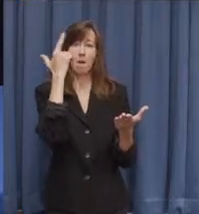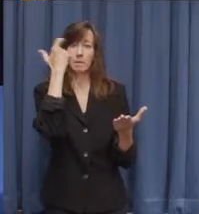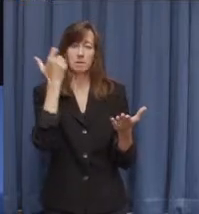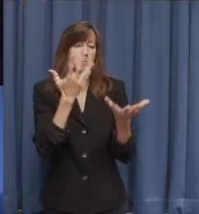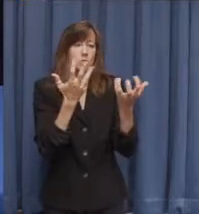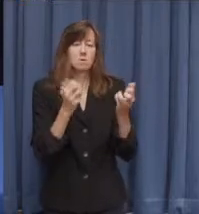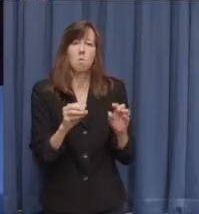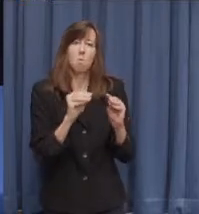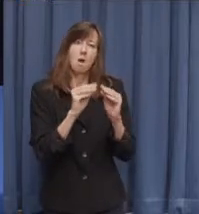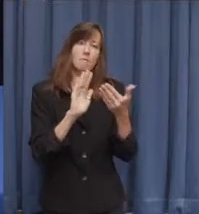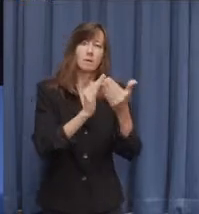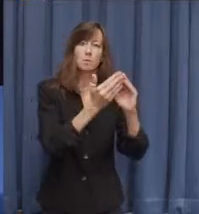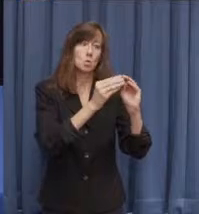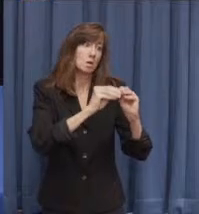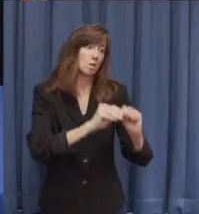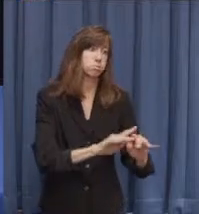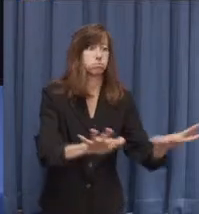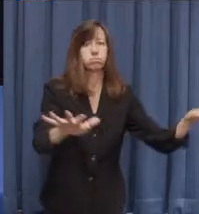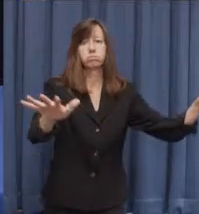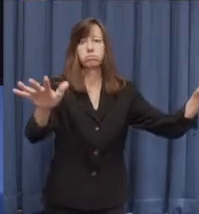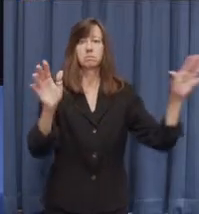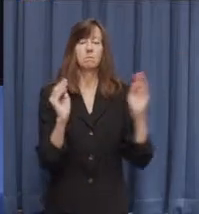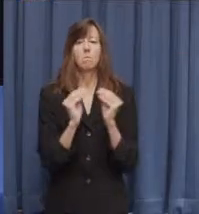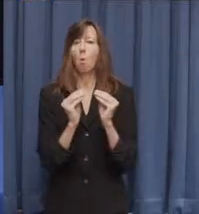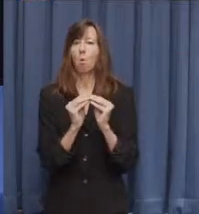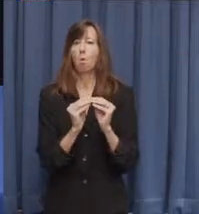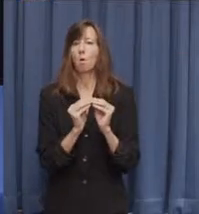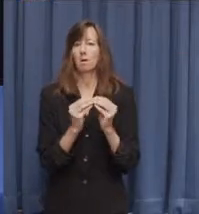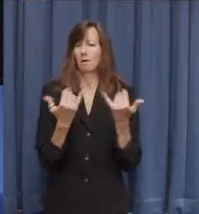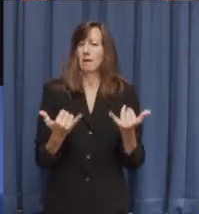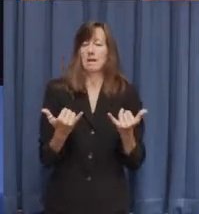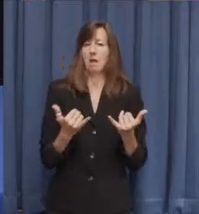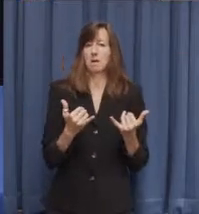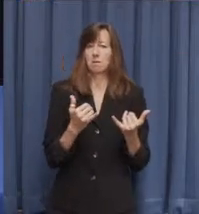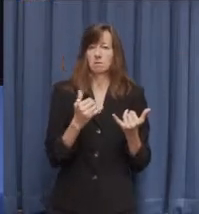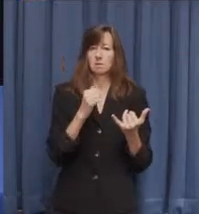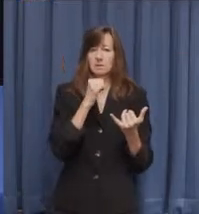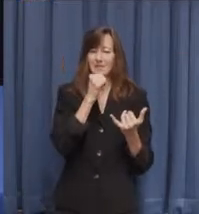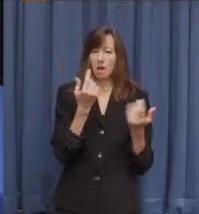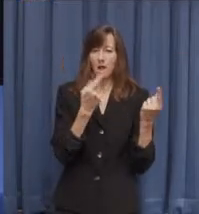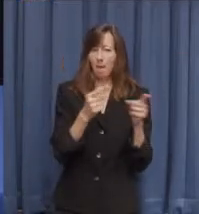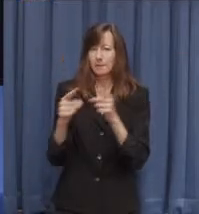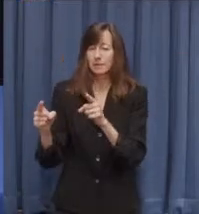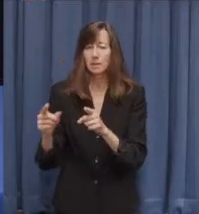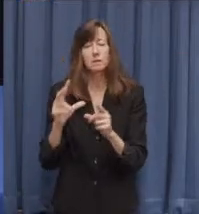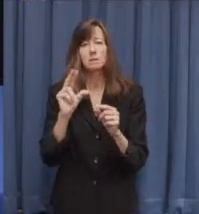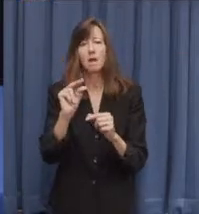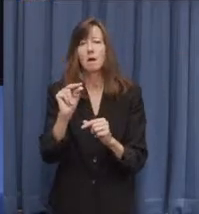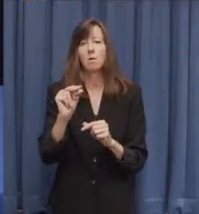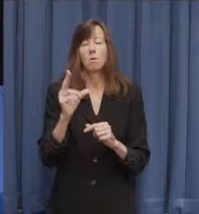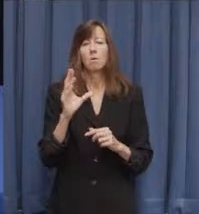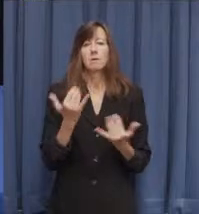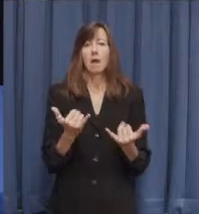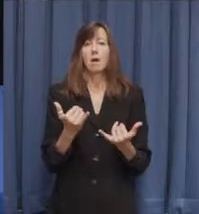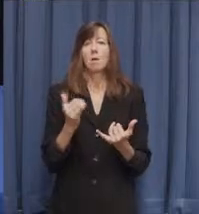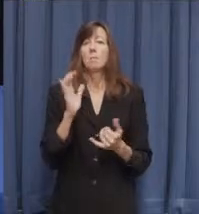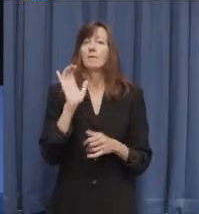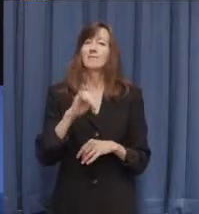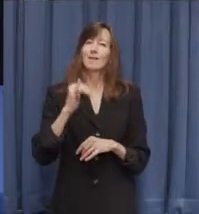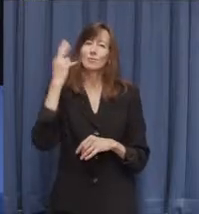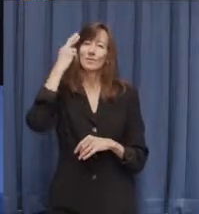of COVID-19, which we are not at. And that's really why we set up our rapid